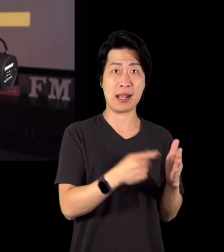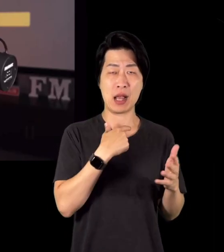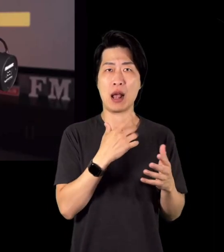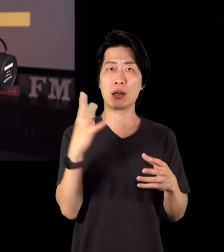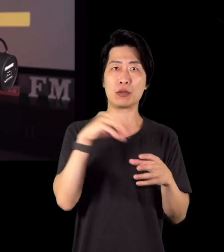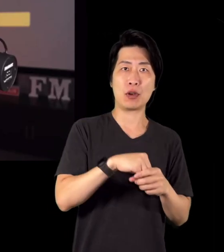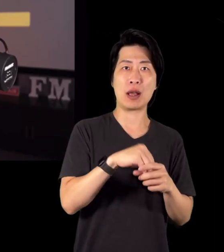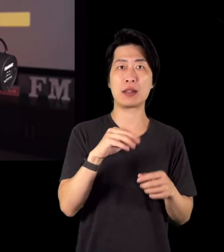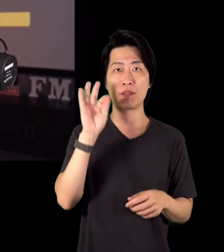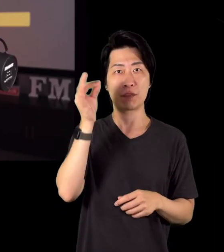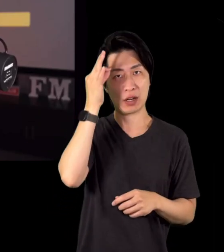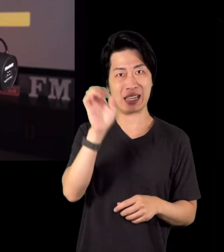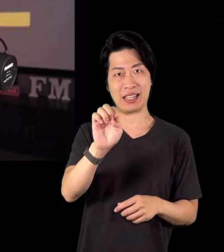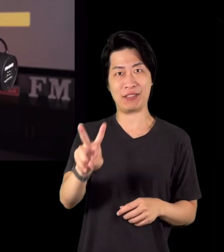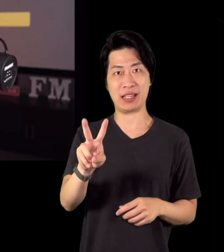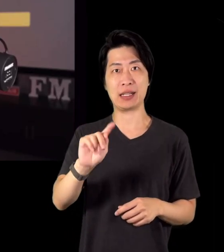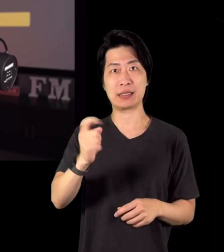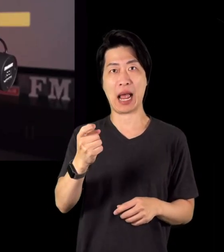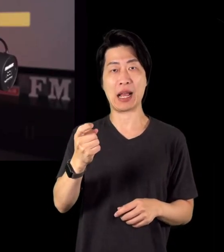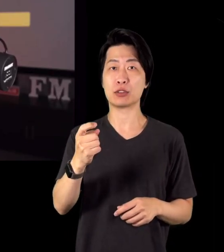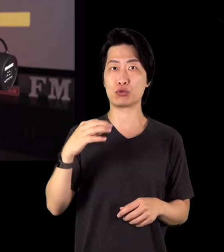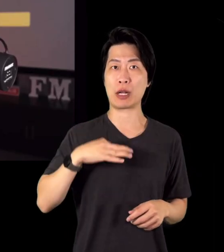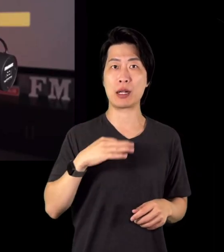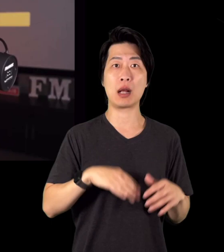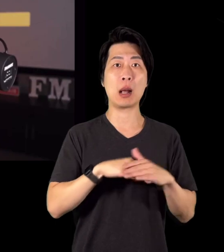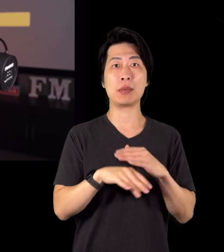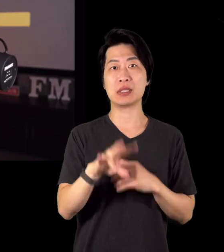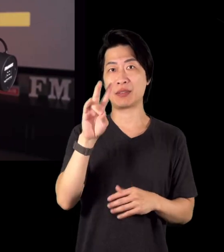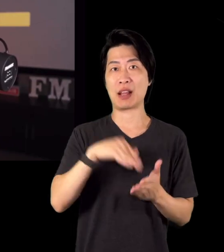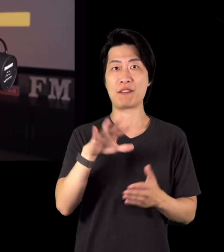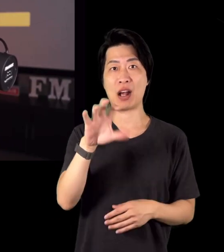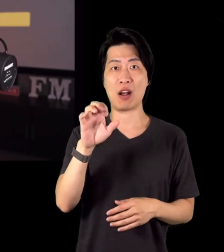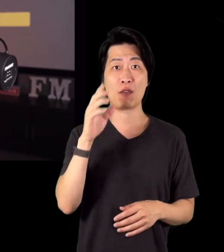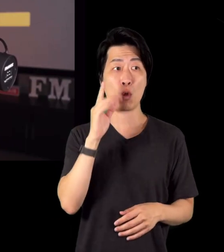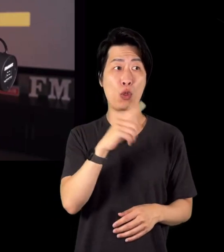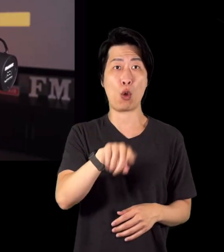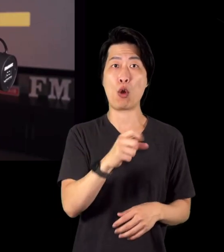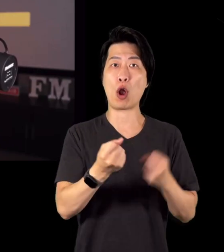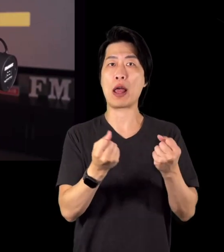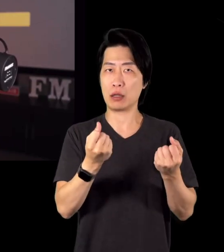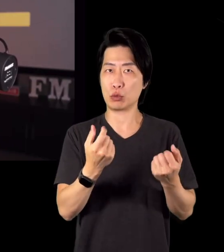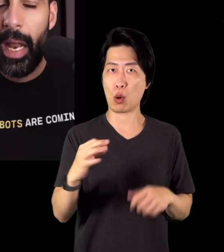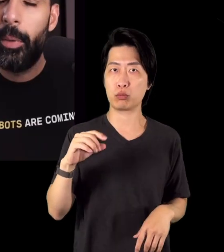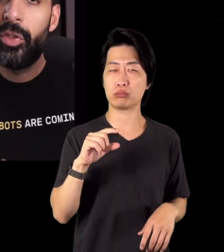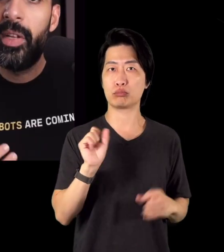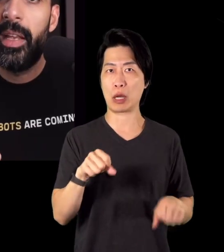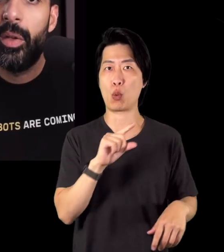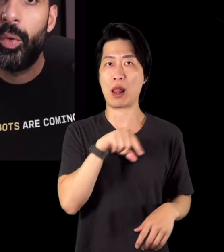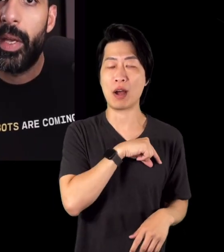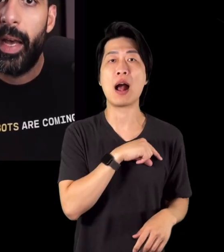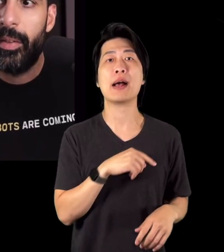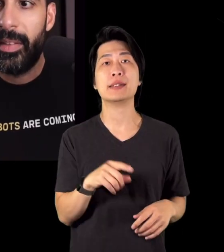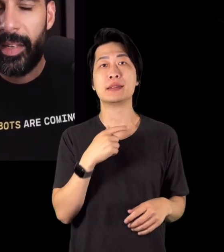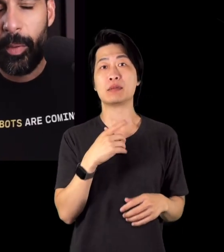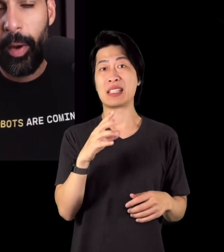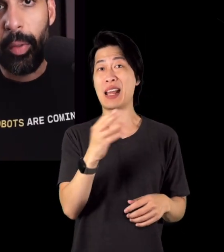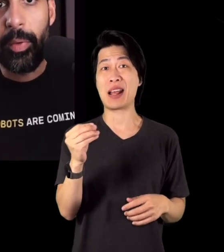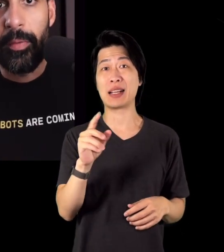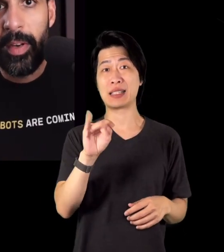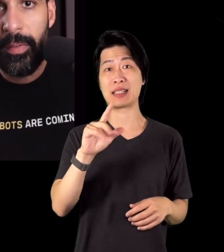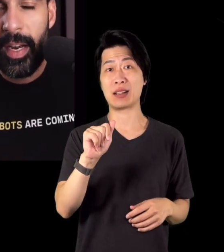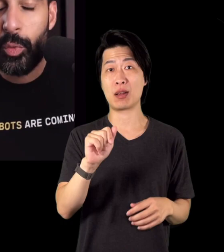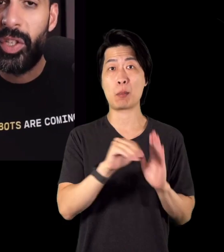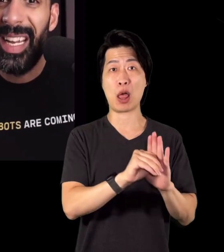into account the federal EV tax credit, which is up to $7,500 for vehicles that qualify. And I'm also taking into account the Tesla Model